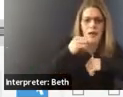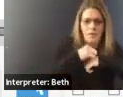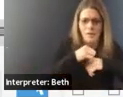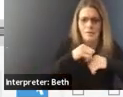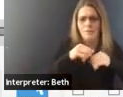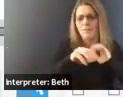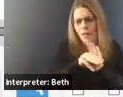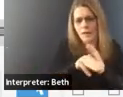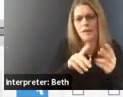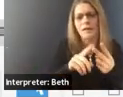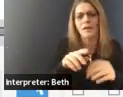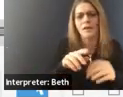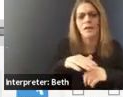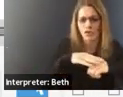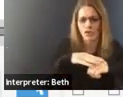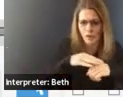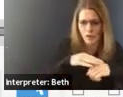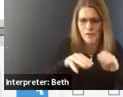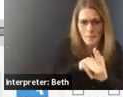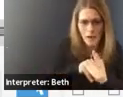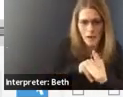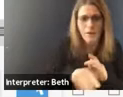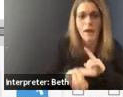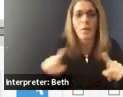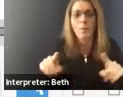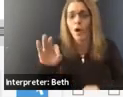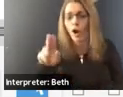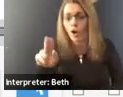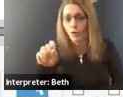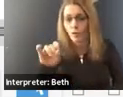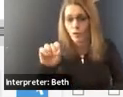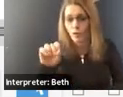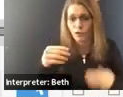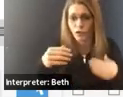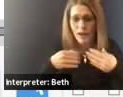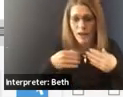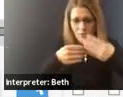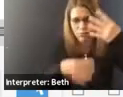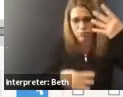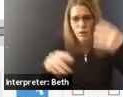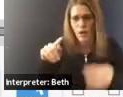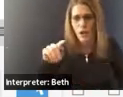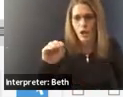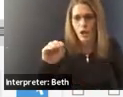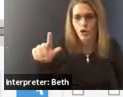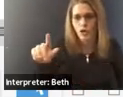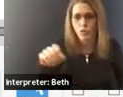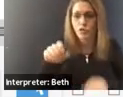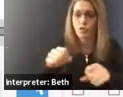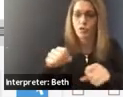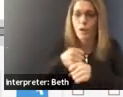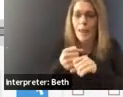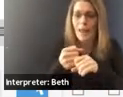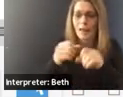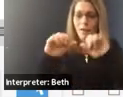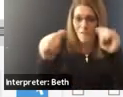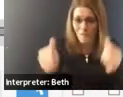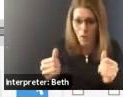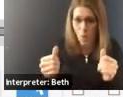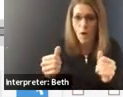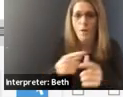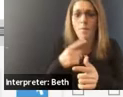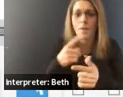has this tool set for creating form, which allows you to model and use subdivisional